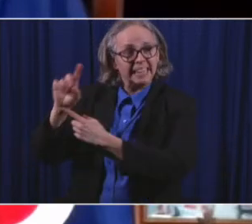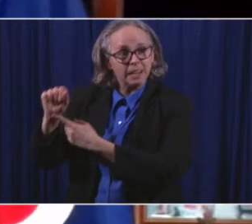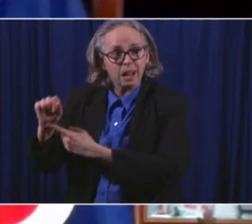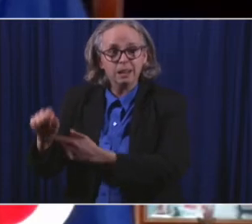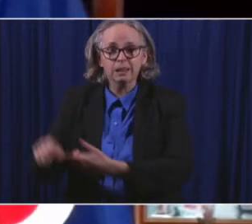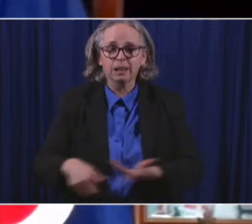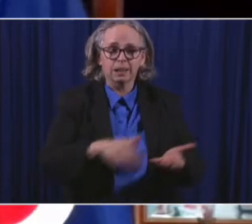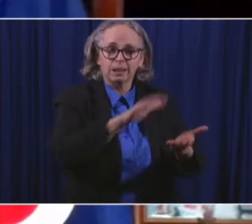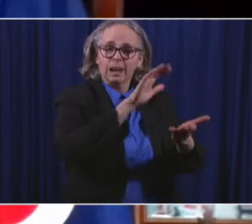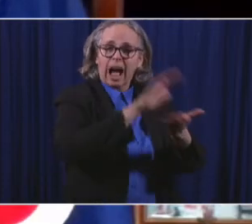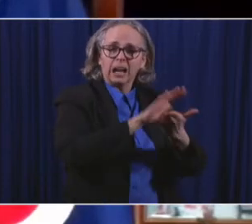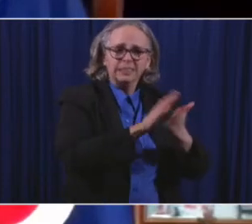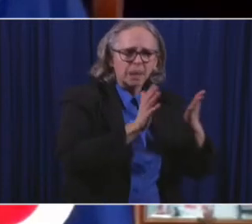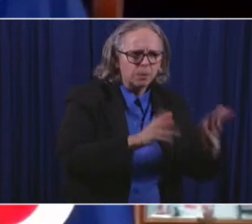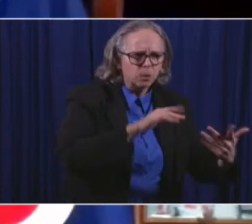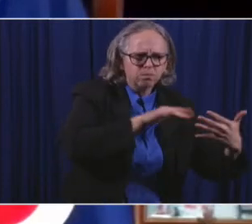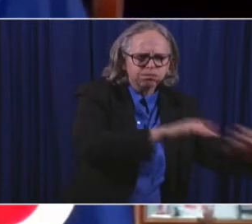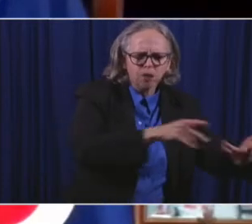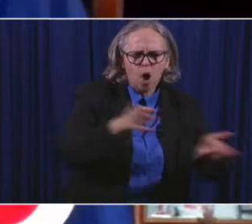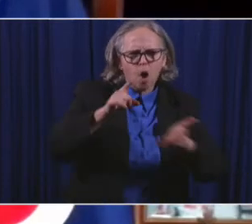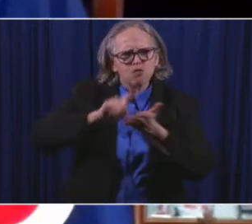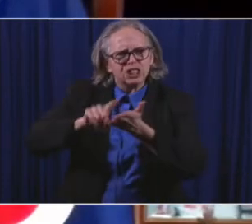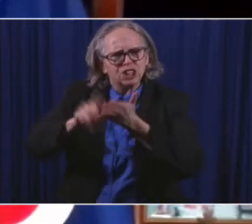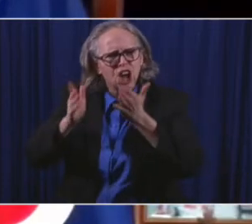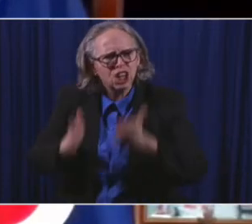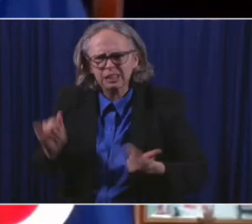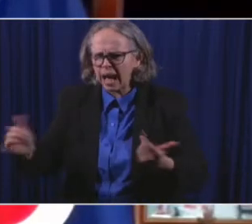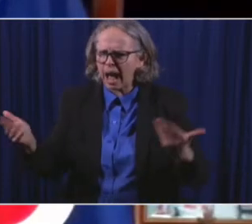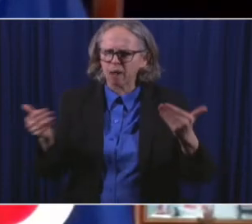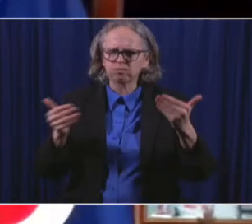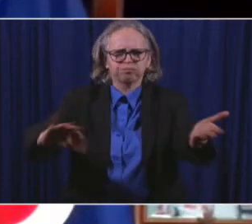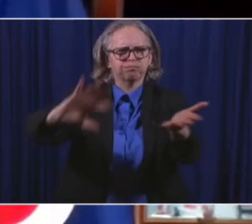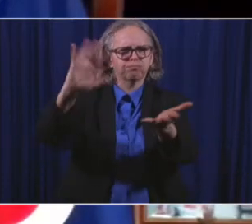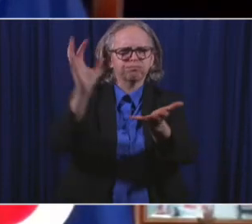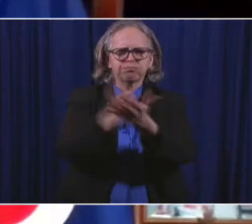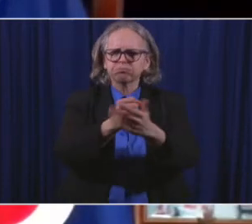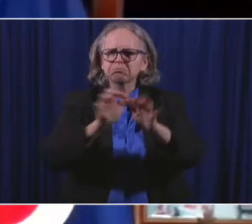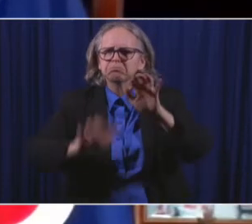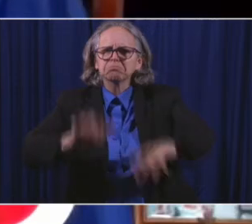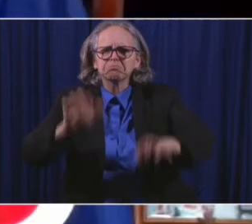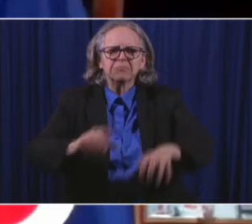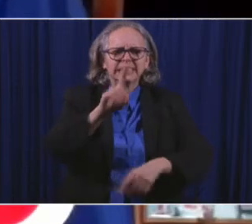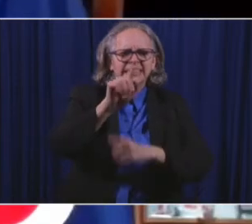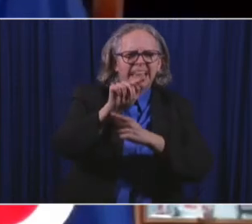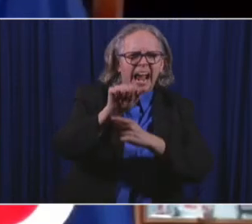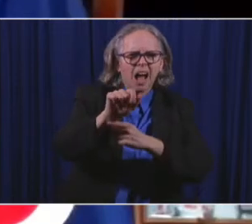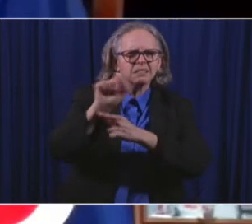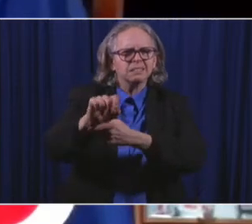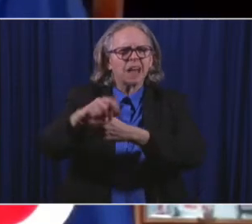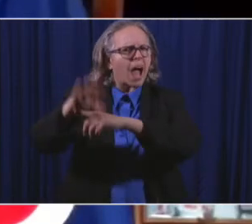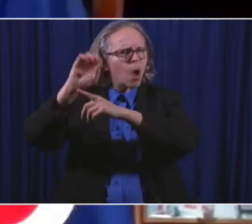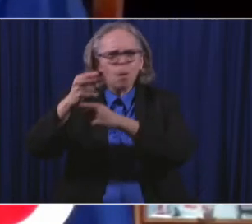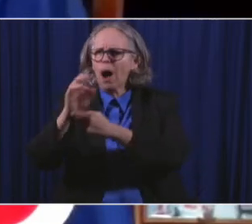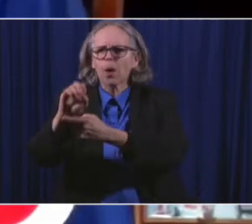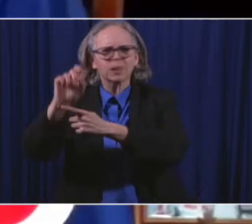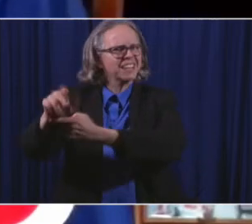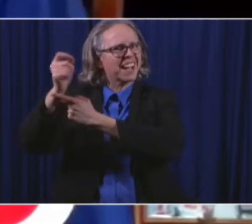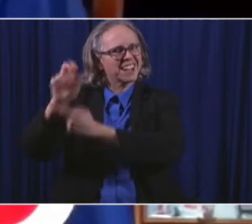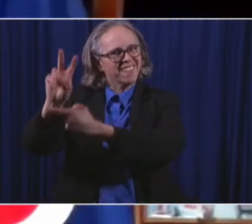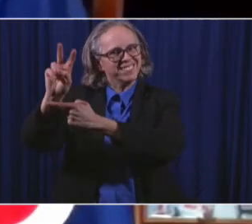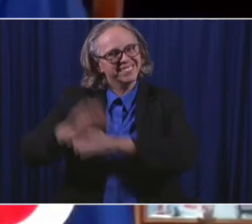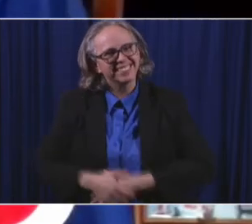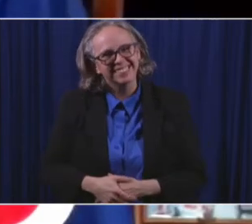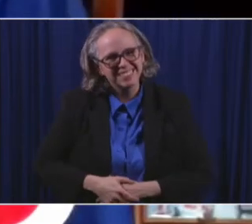these problems and solutions. Because remember, one of the things that, we want to make sure of at this day and age is we have